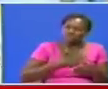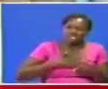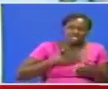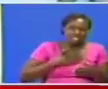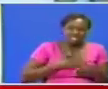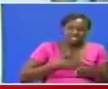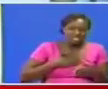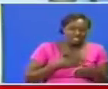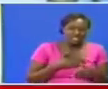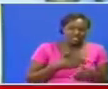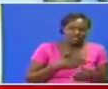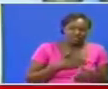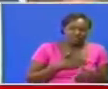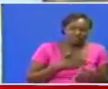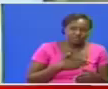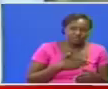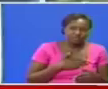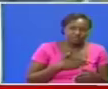just as well